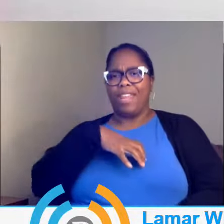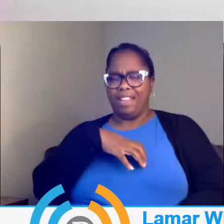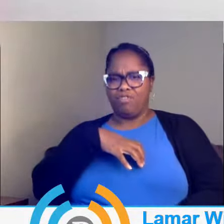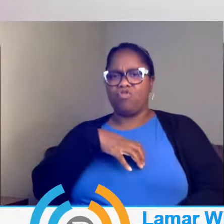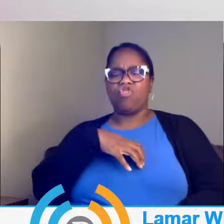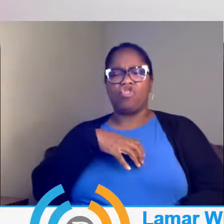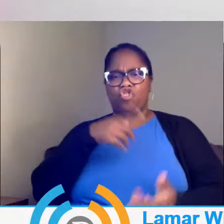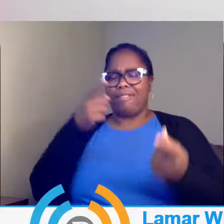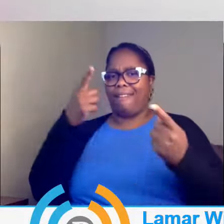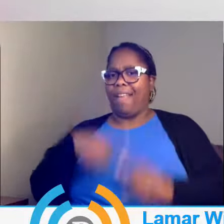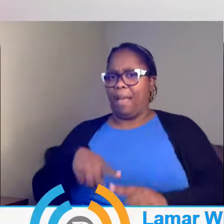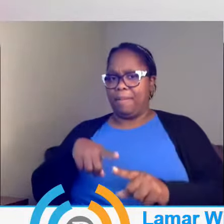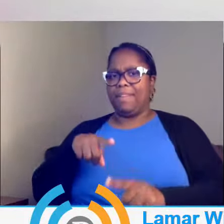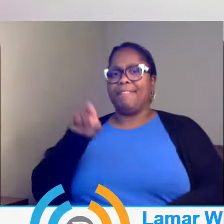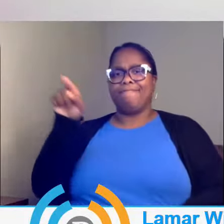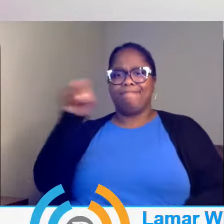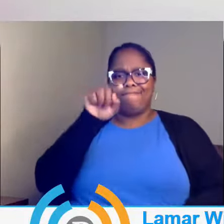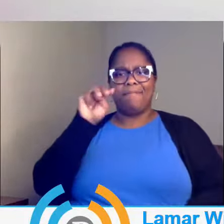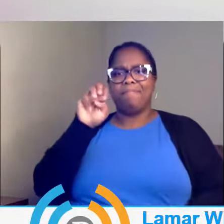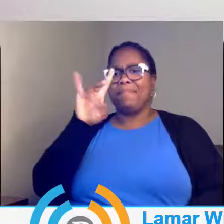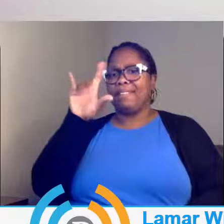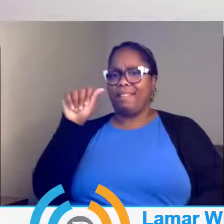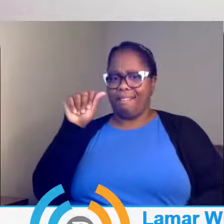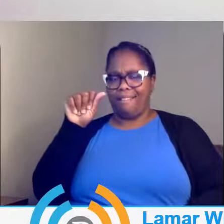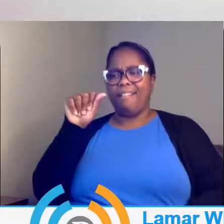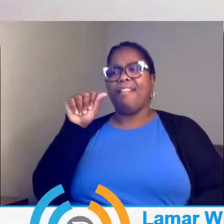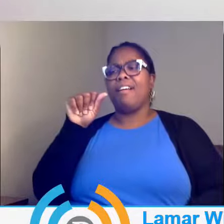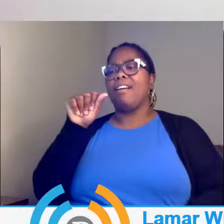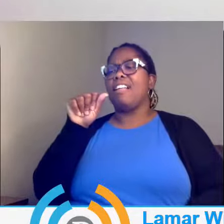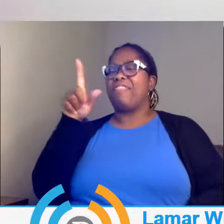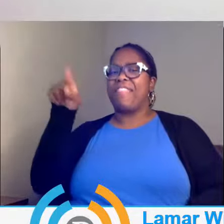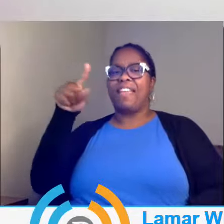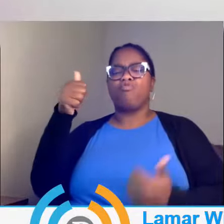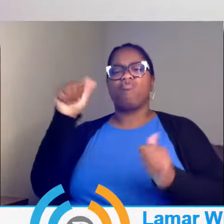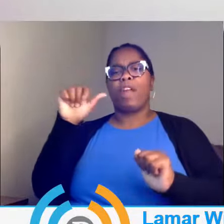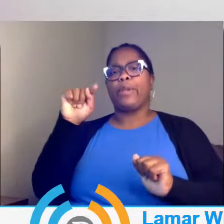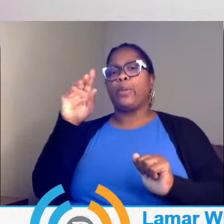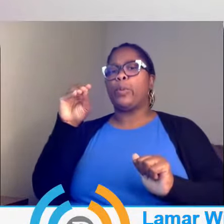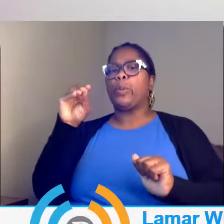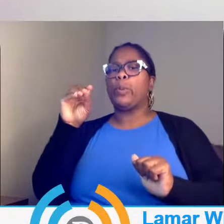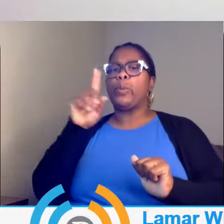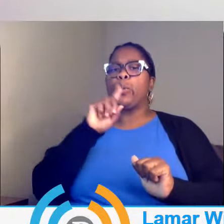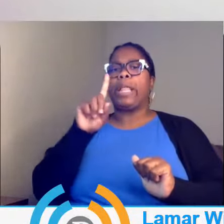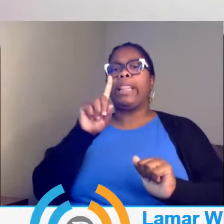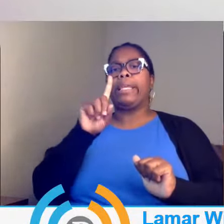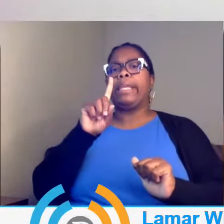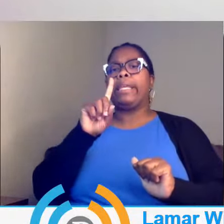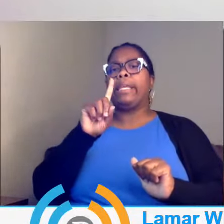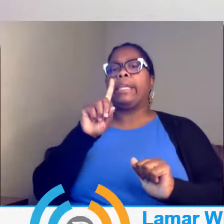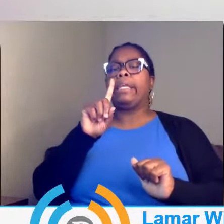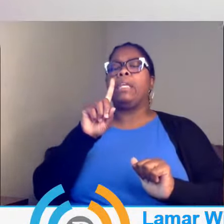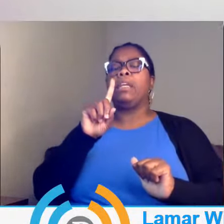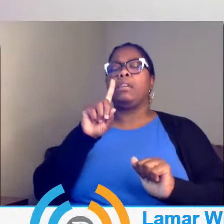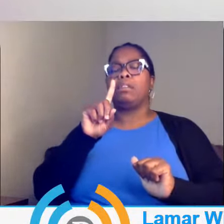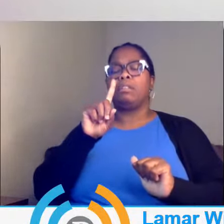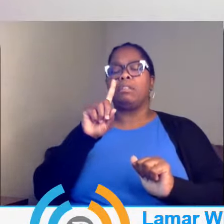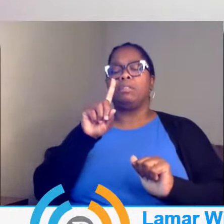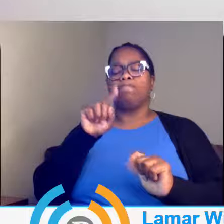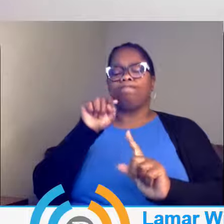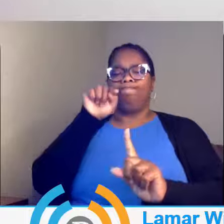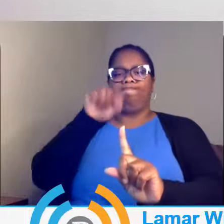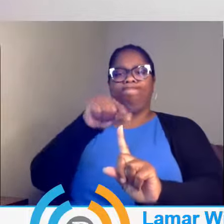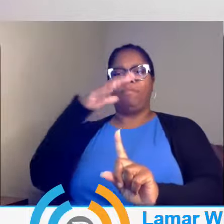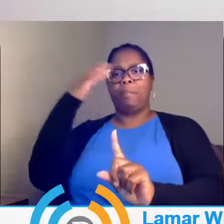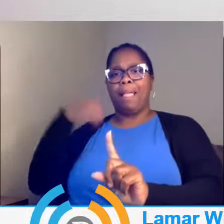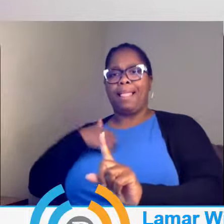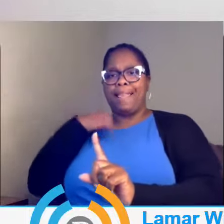outlets of trying to, I think, like divide the conversation of Black Lives Matter